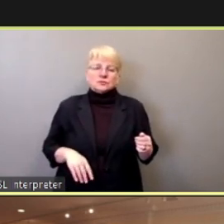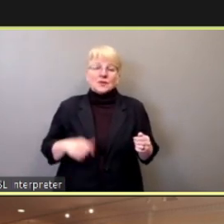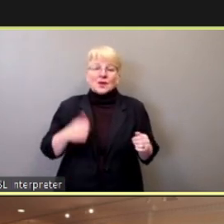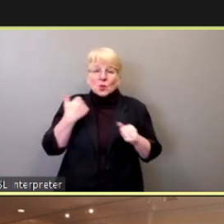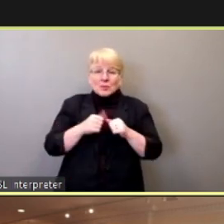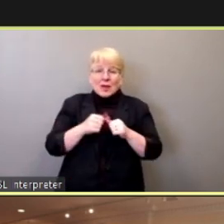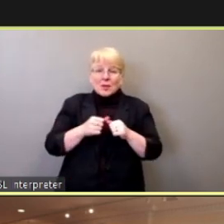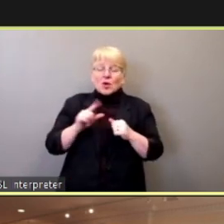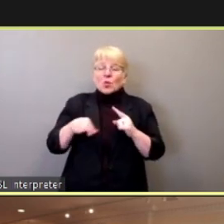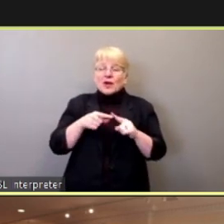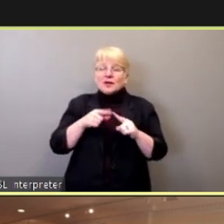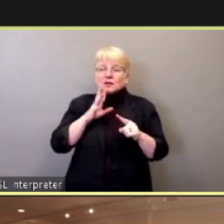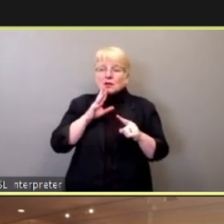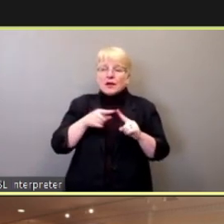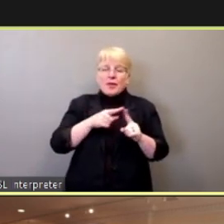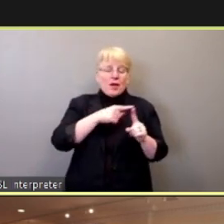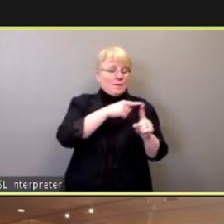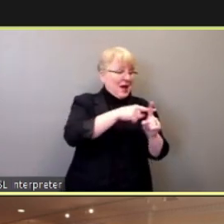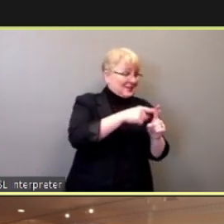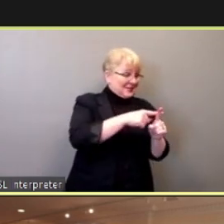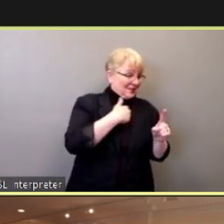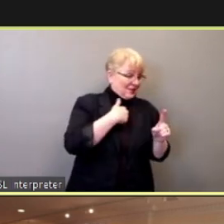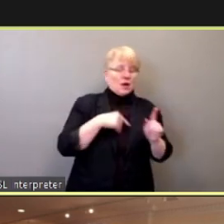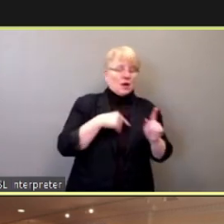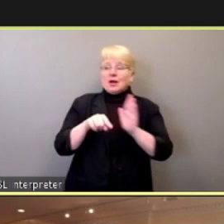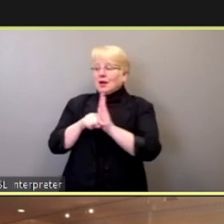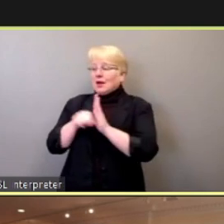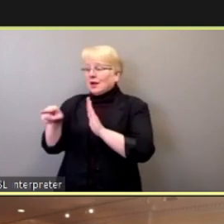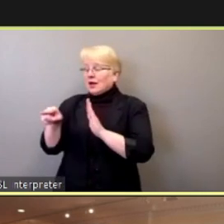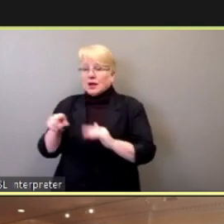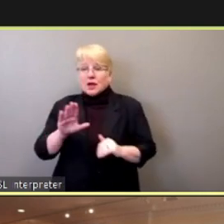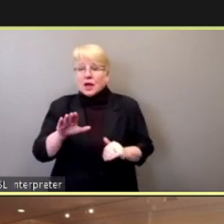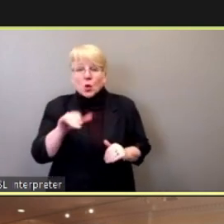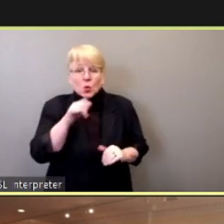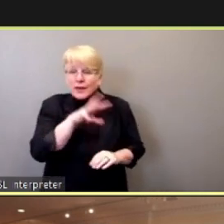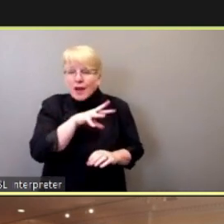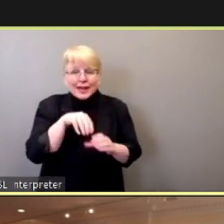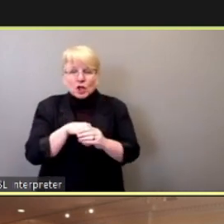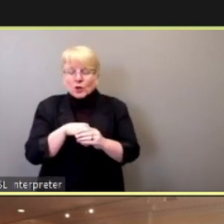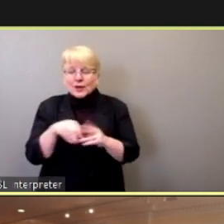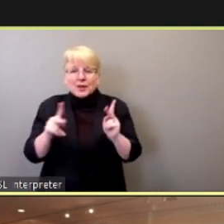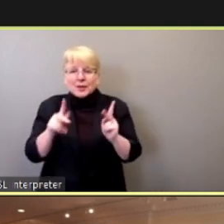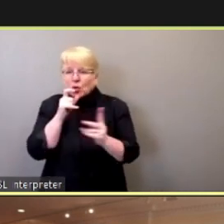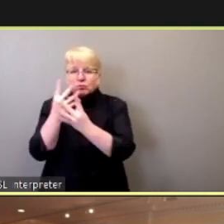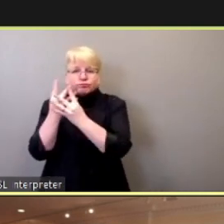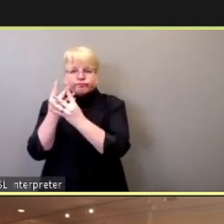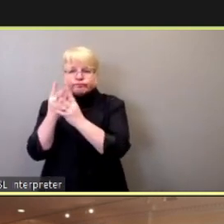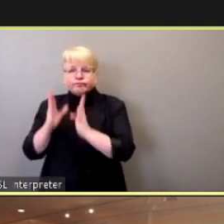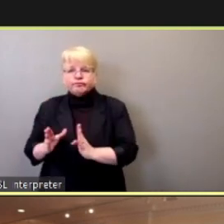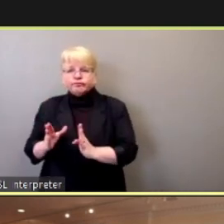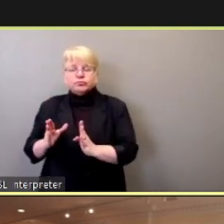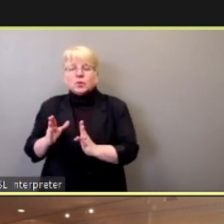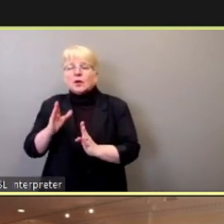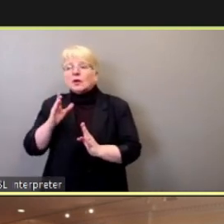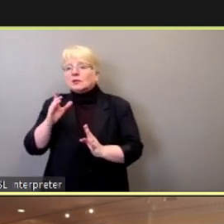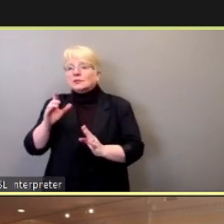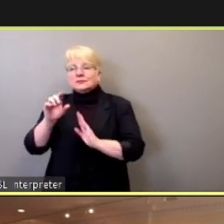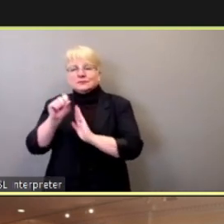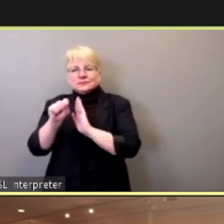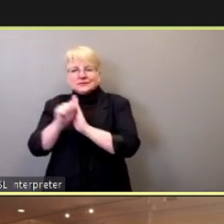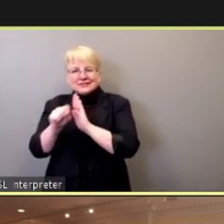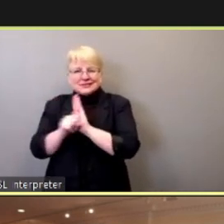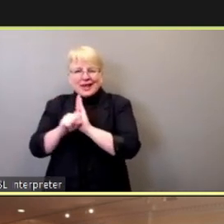and negatives, we don't count inmates in federal and state prisons, although we do count the staff. Inmates